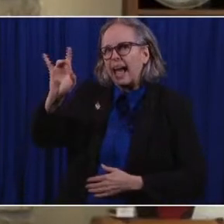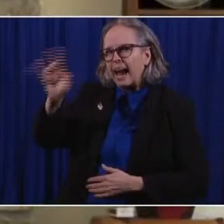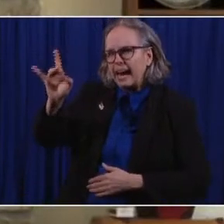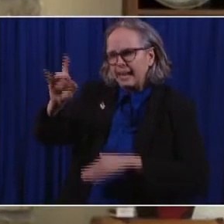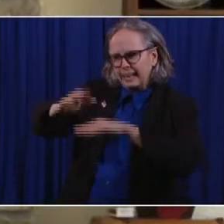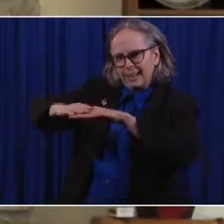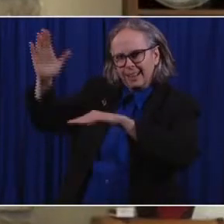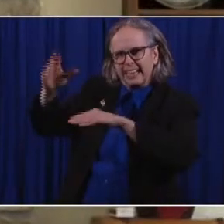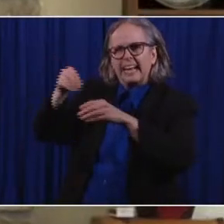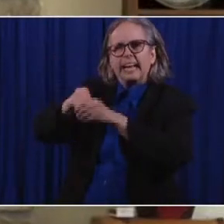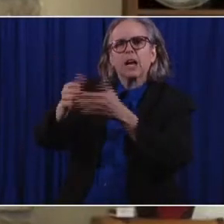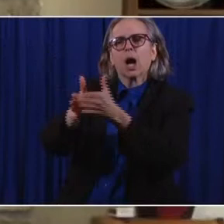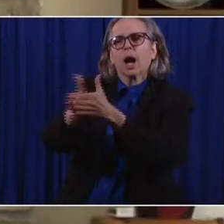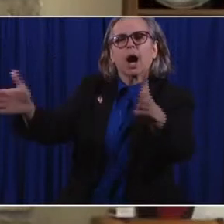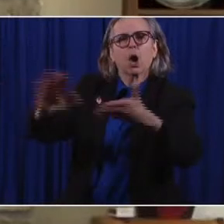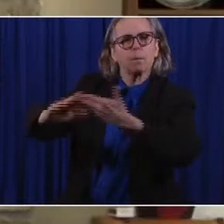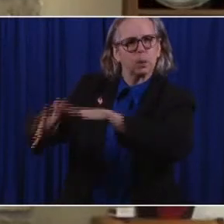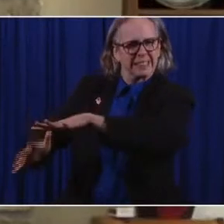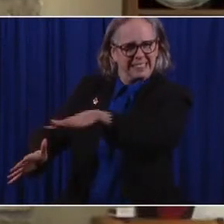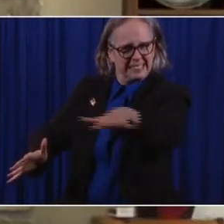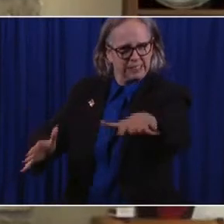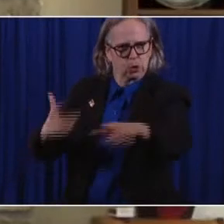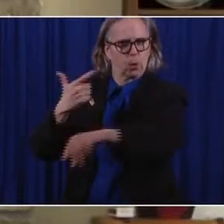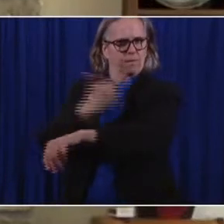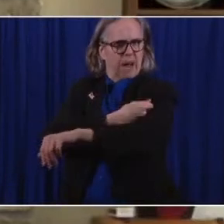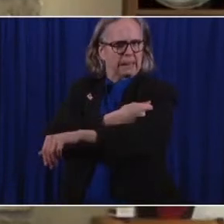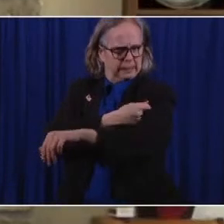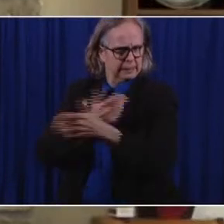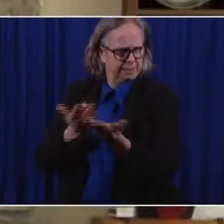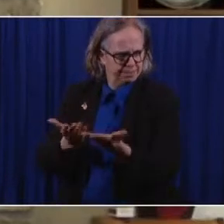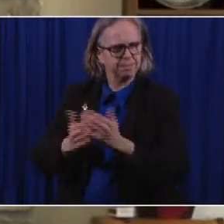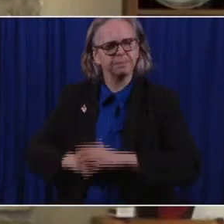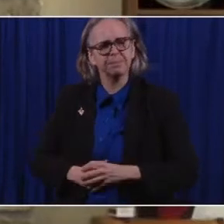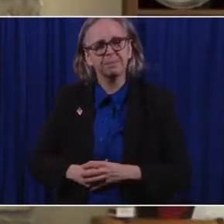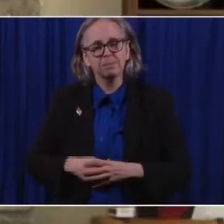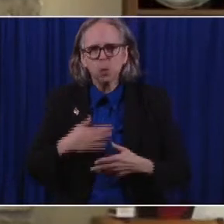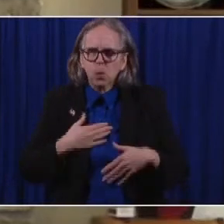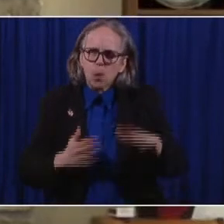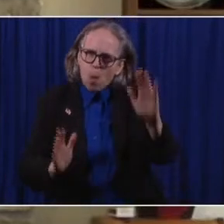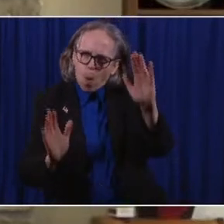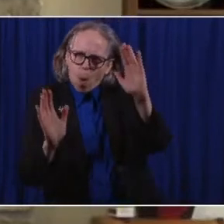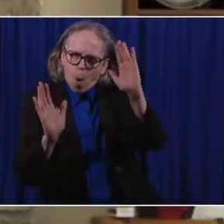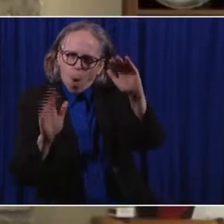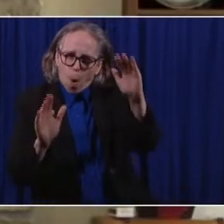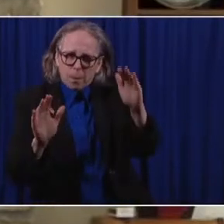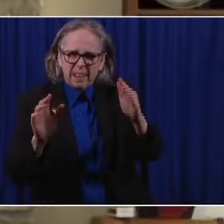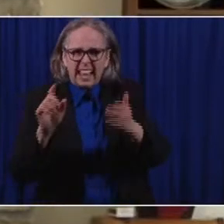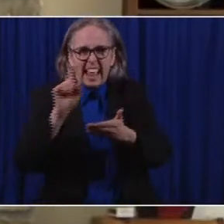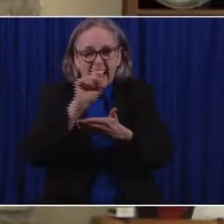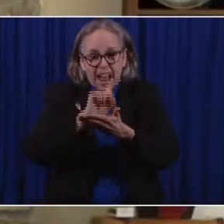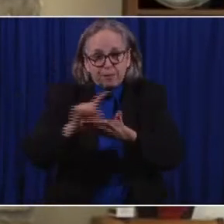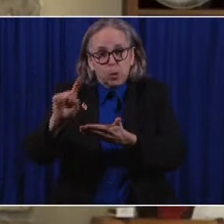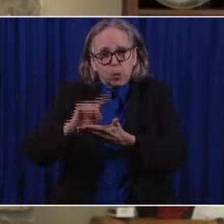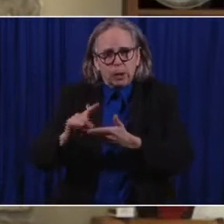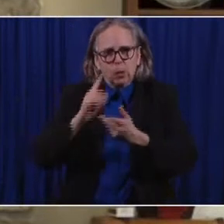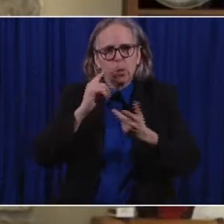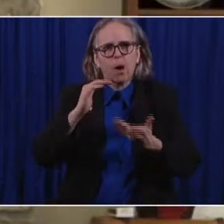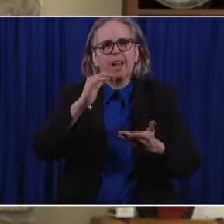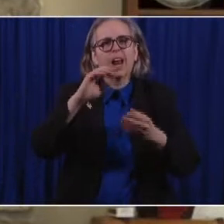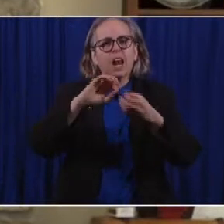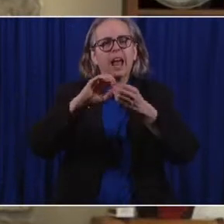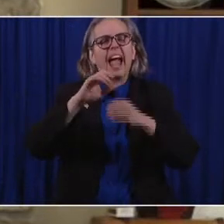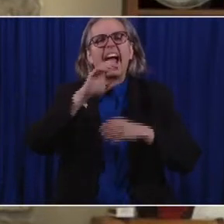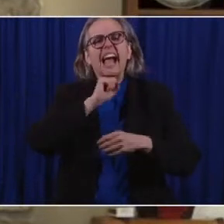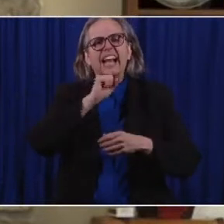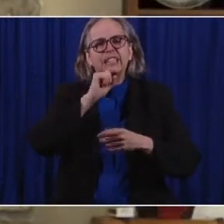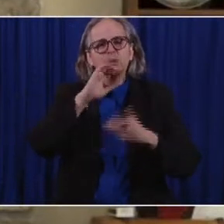we'll see how this goes, every week to move down 5 years. So we start with people 80 years of